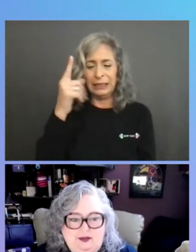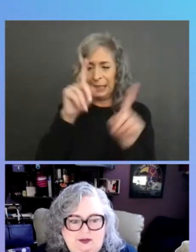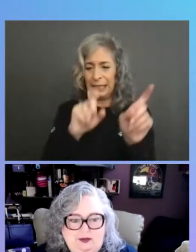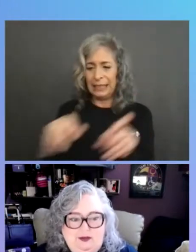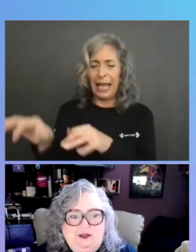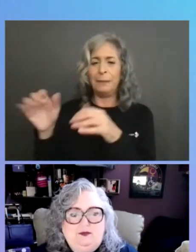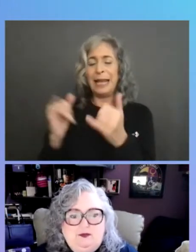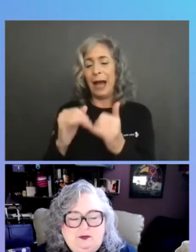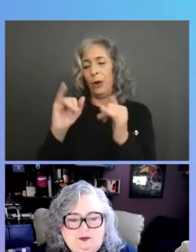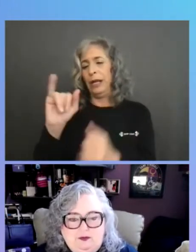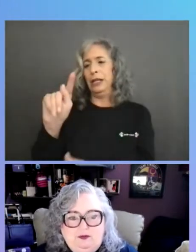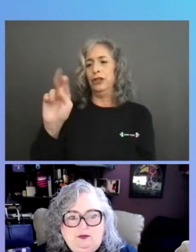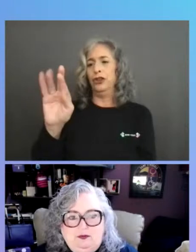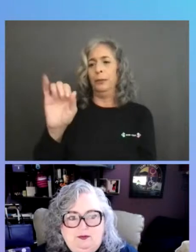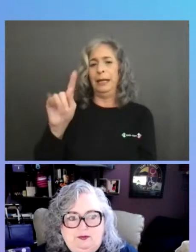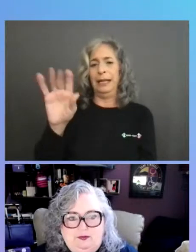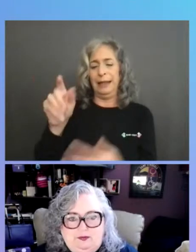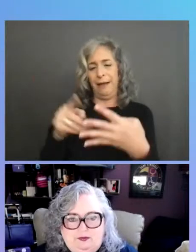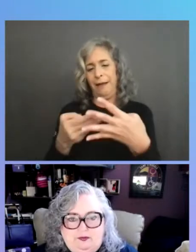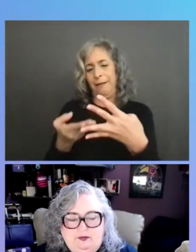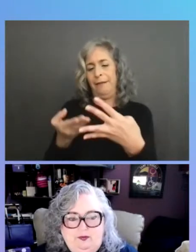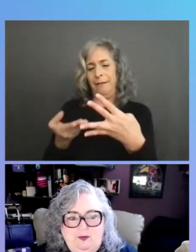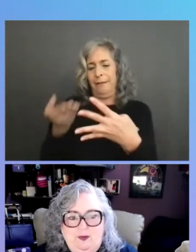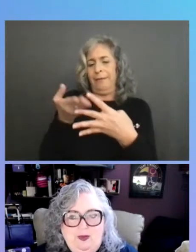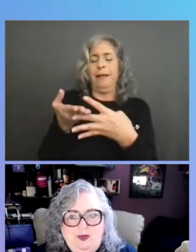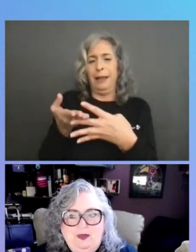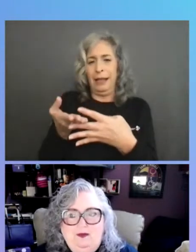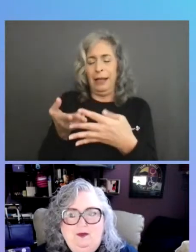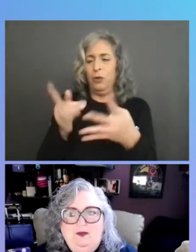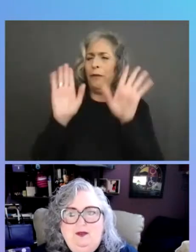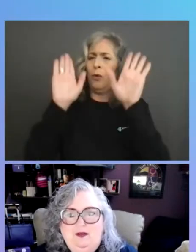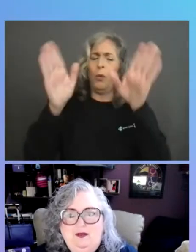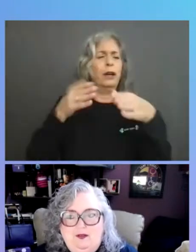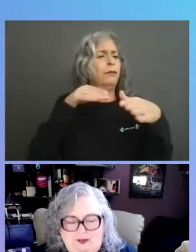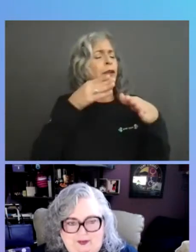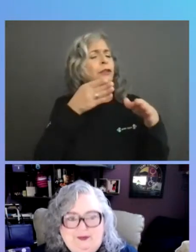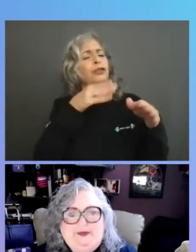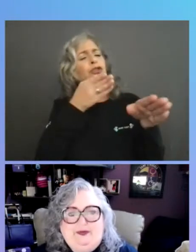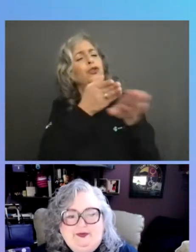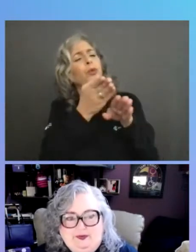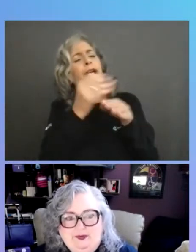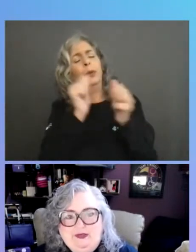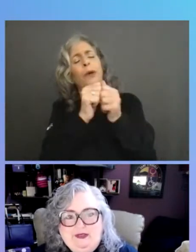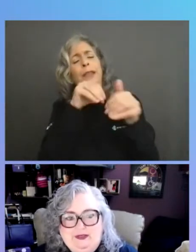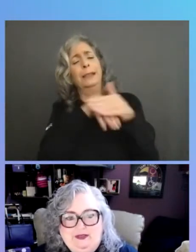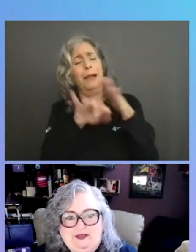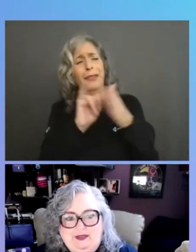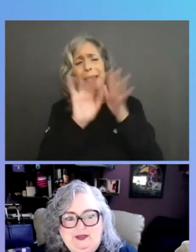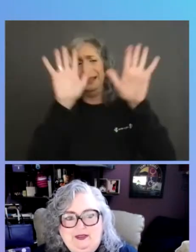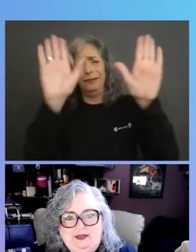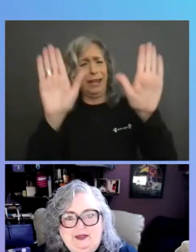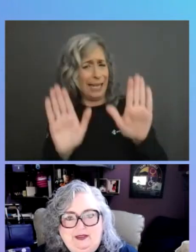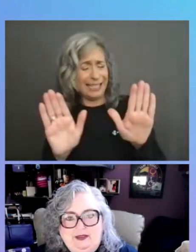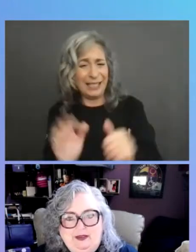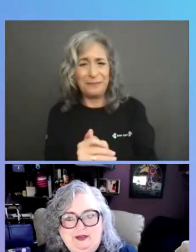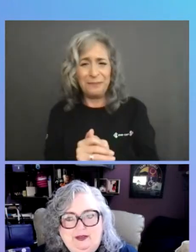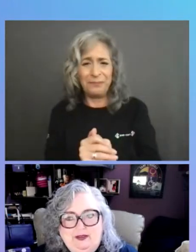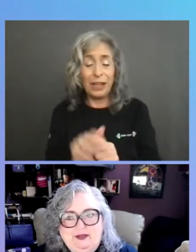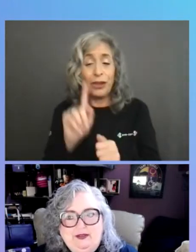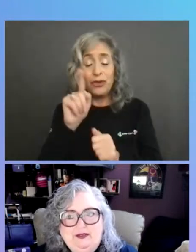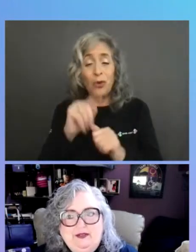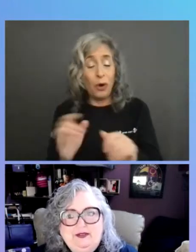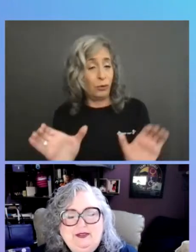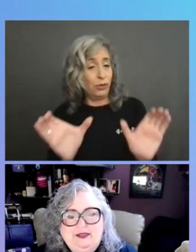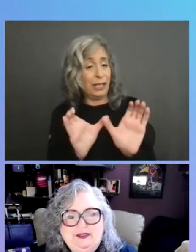intermediate, and then you go on to have an illustrious career in accessibility, which is fantastic. And at that point, your credentials need to speak